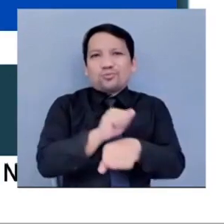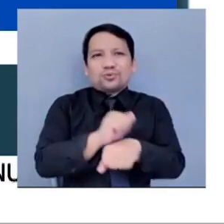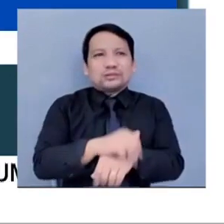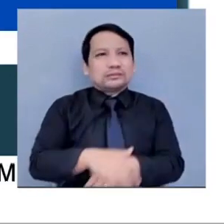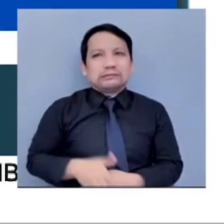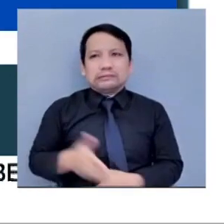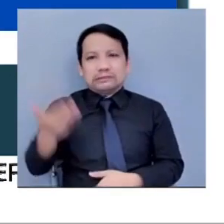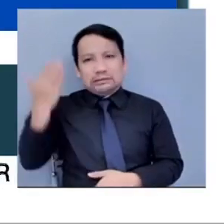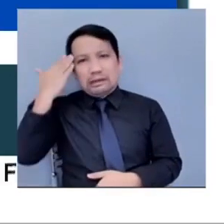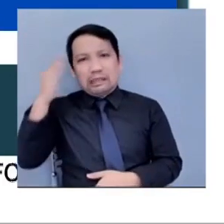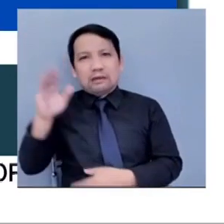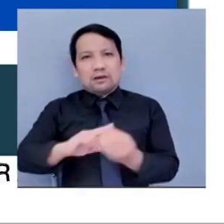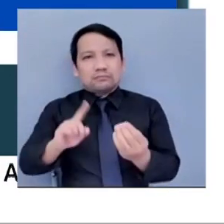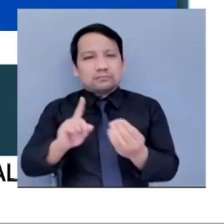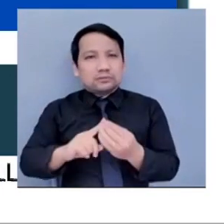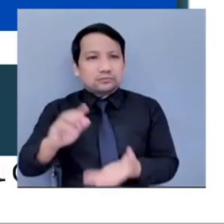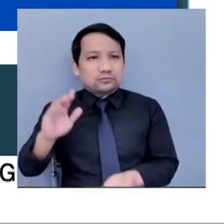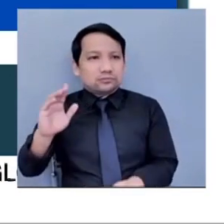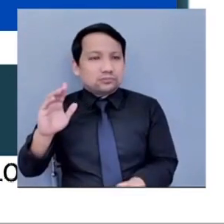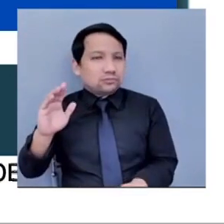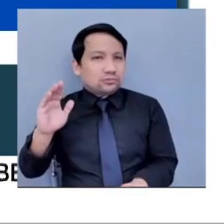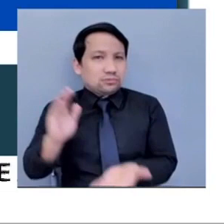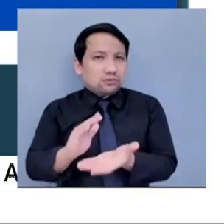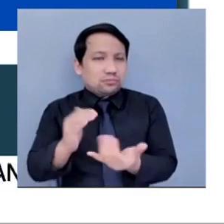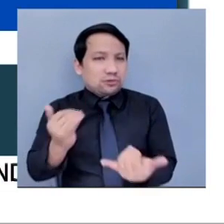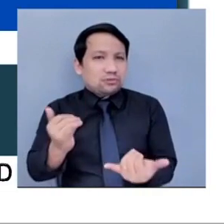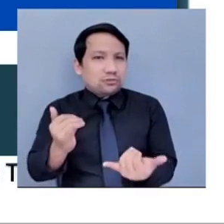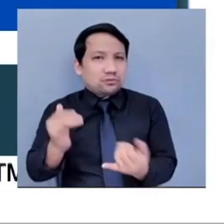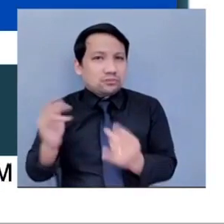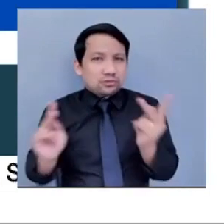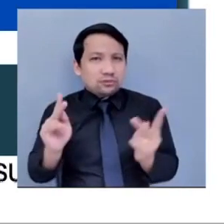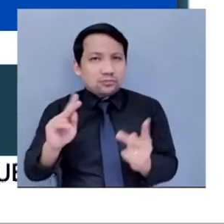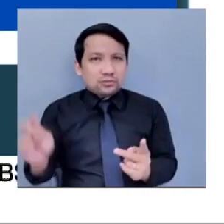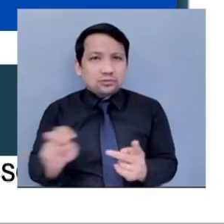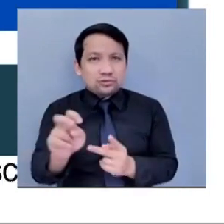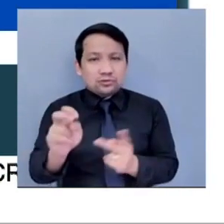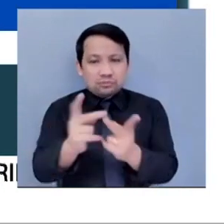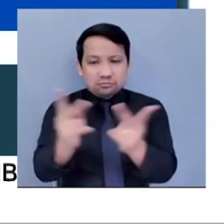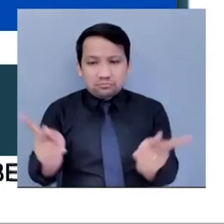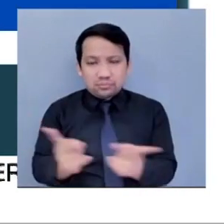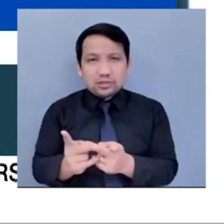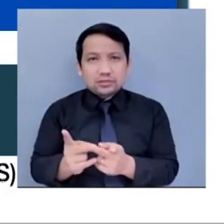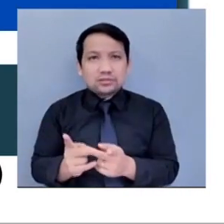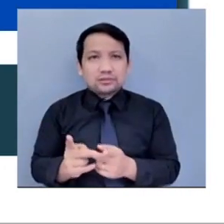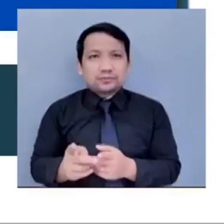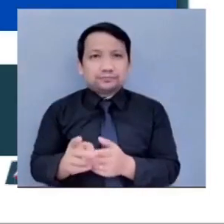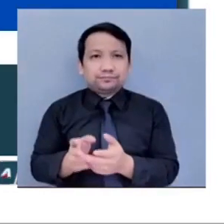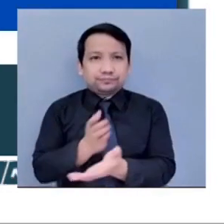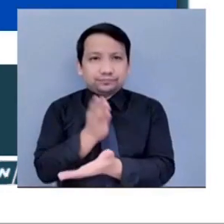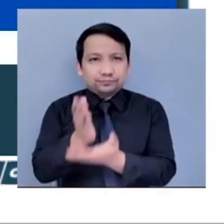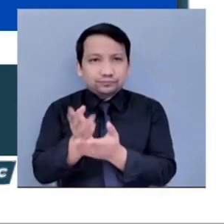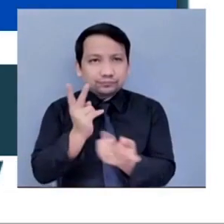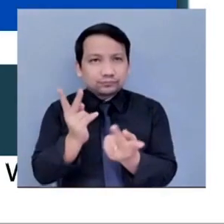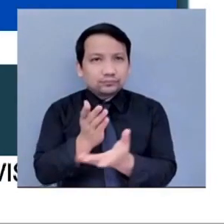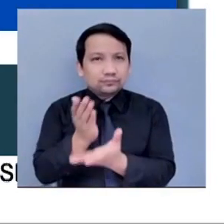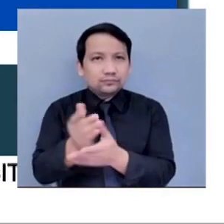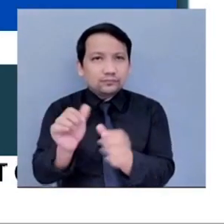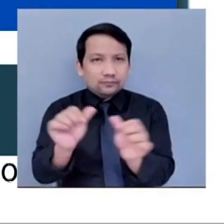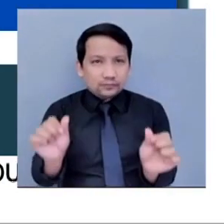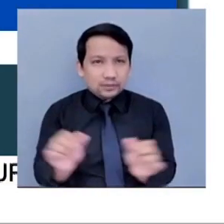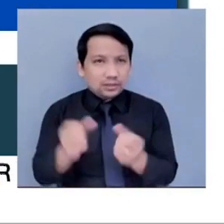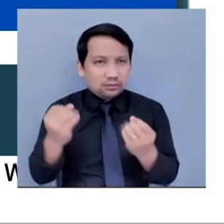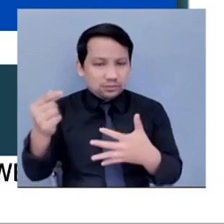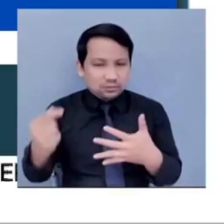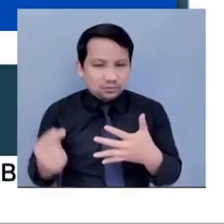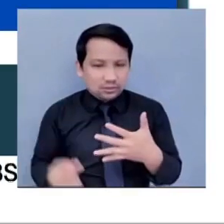the trickle down effects, especially in the key tourist destinations and in the adjacent areas and many other